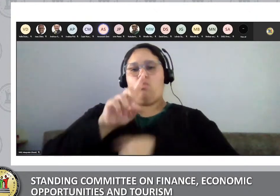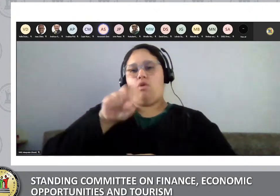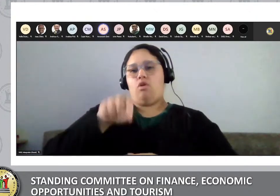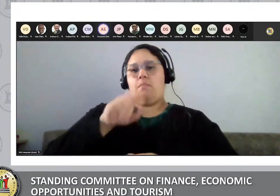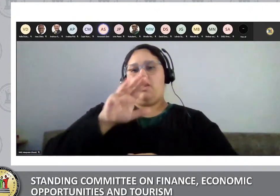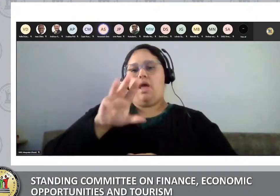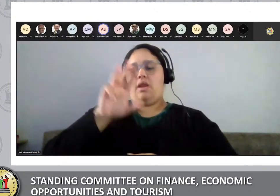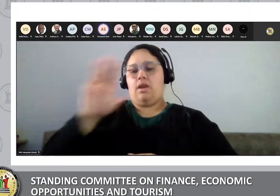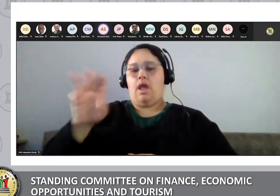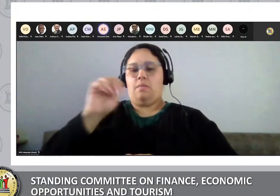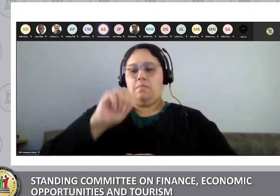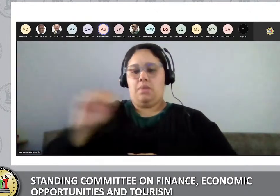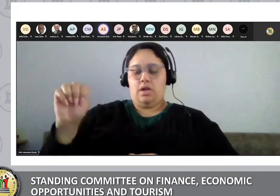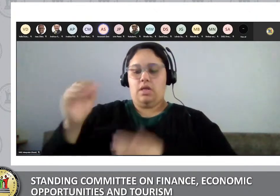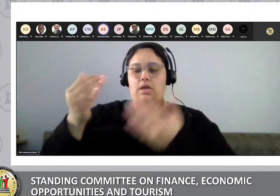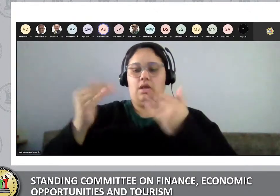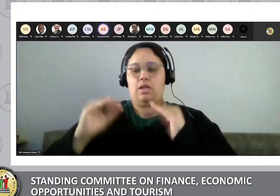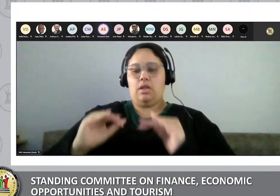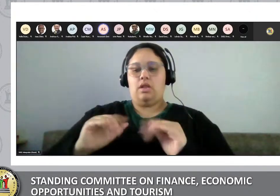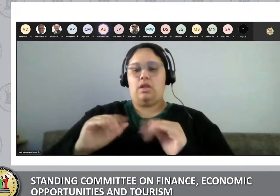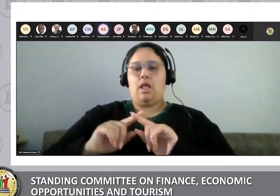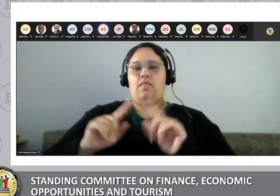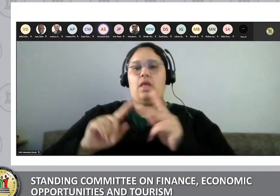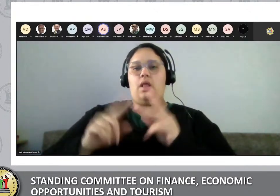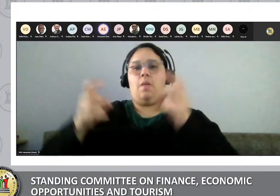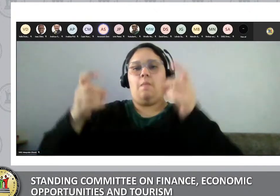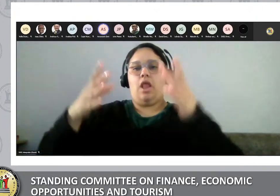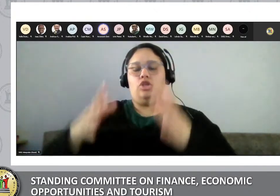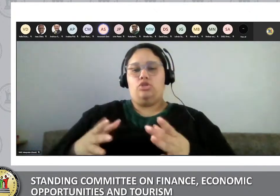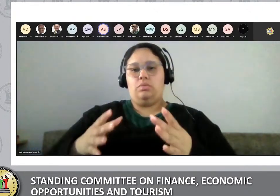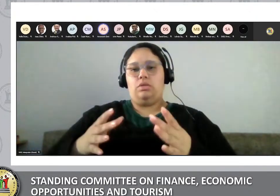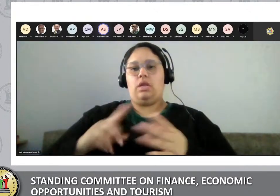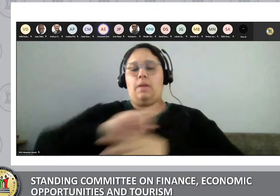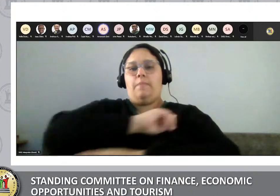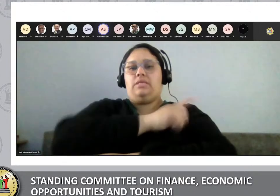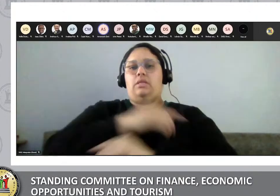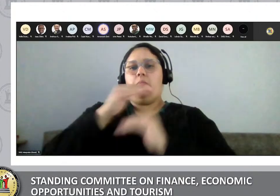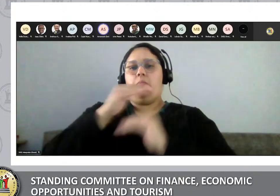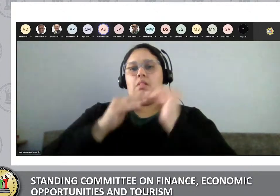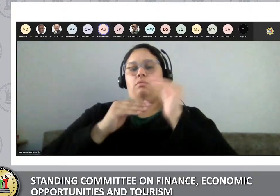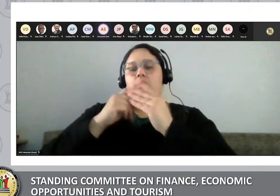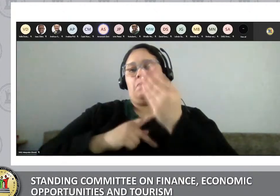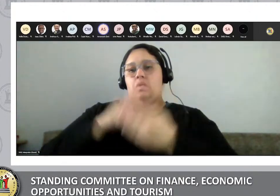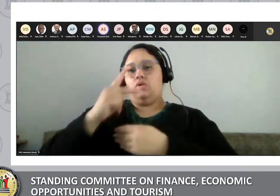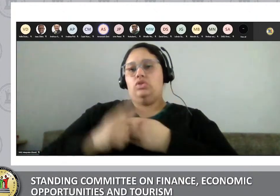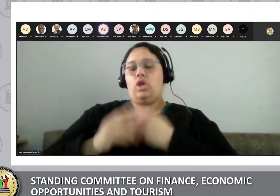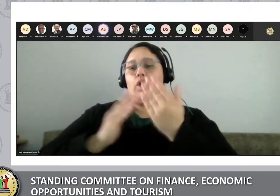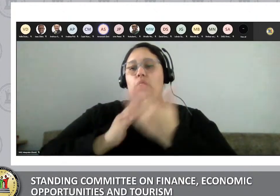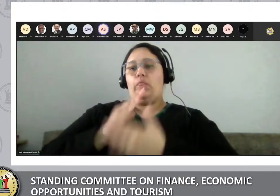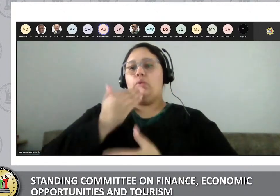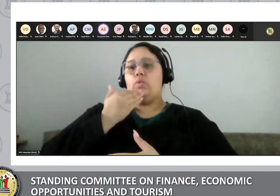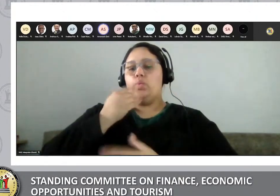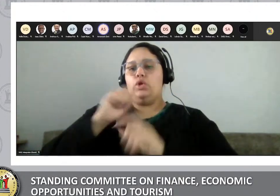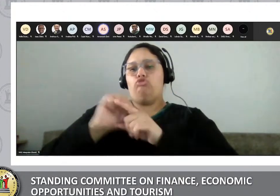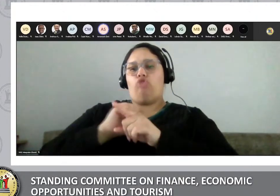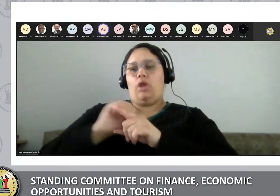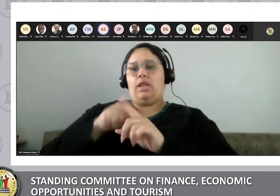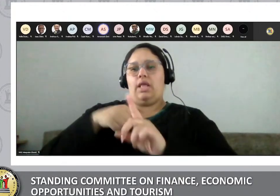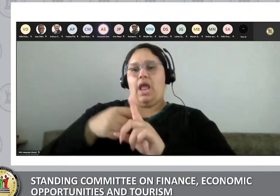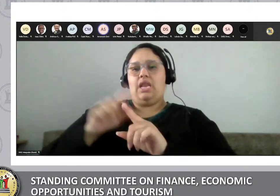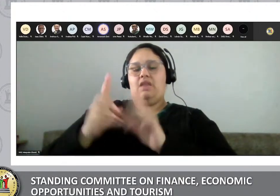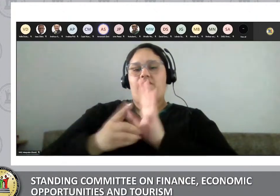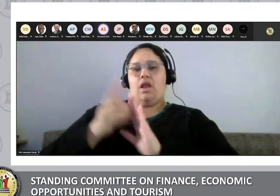1.99 million, and the asset management capacity building project through training and